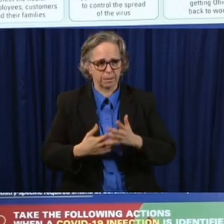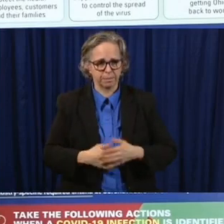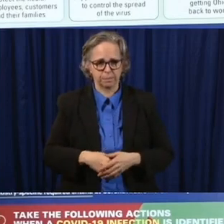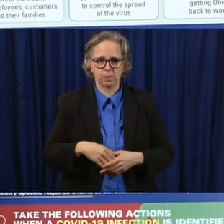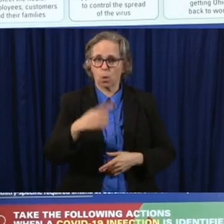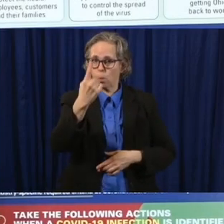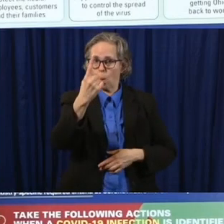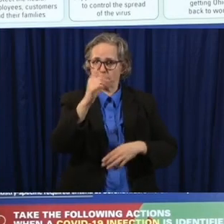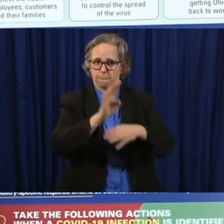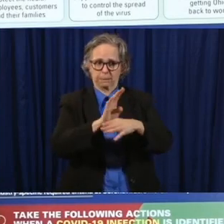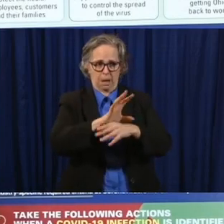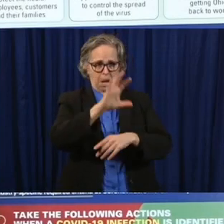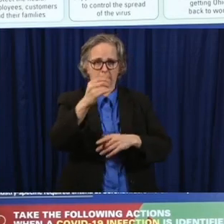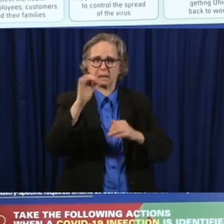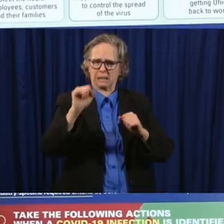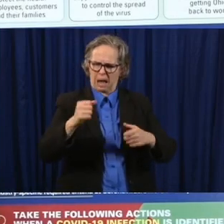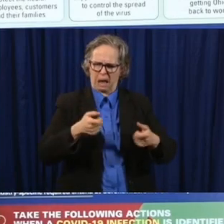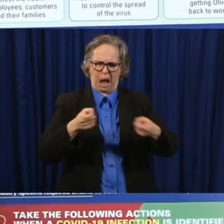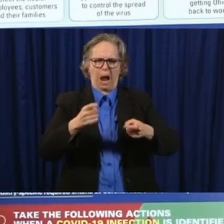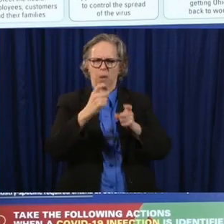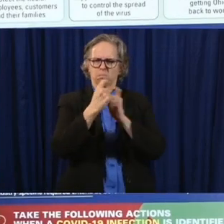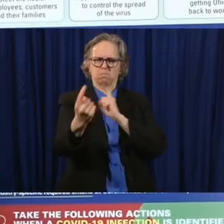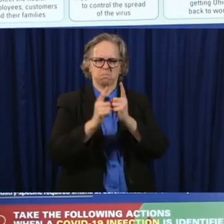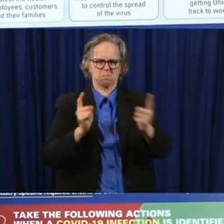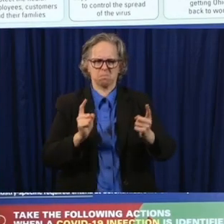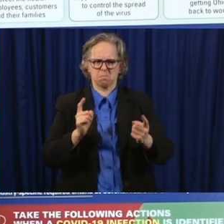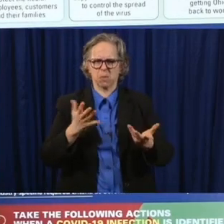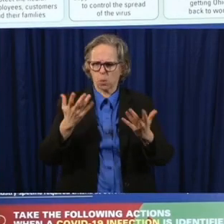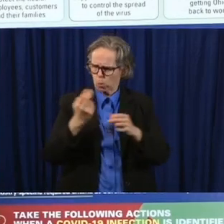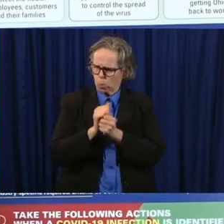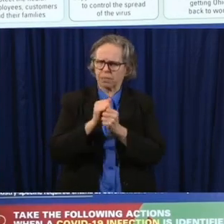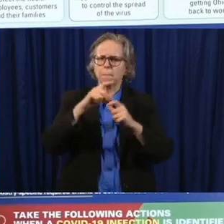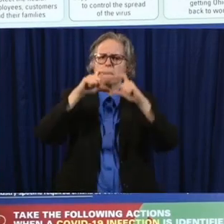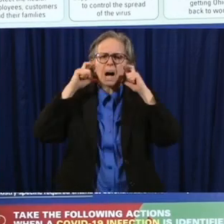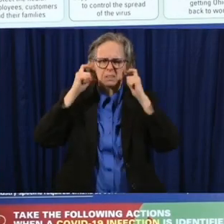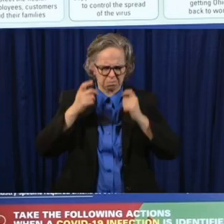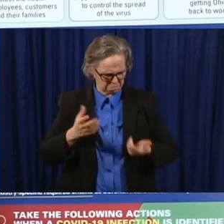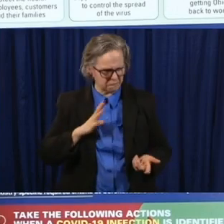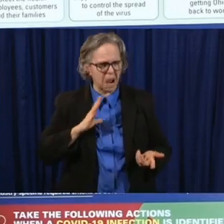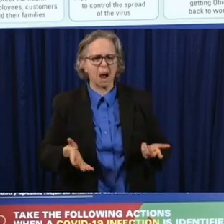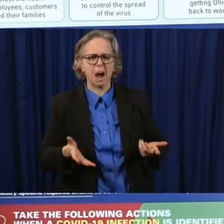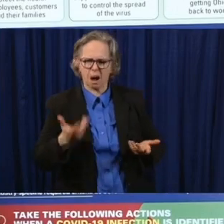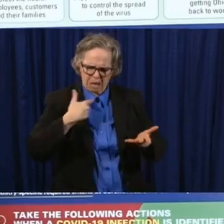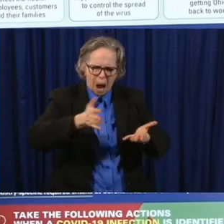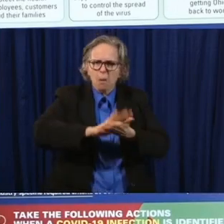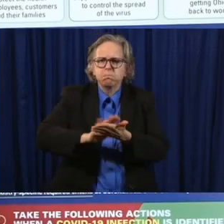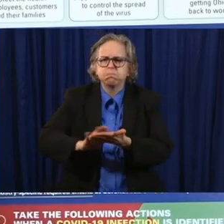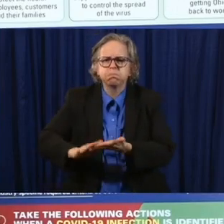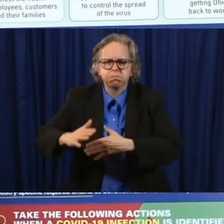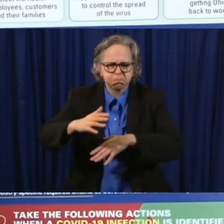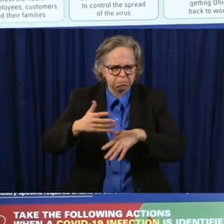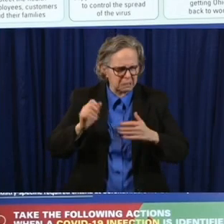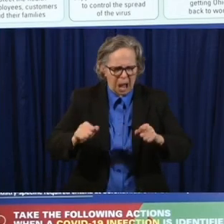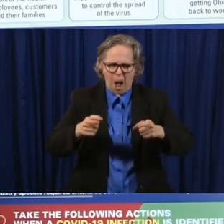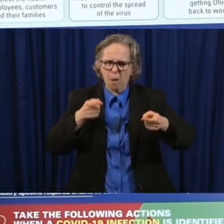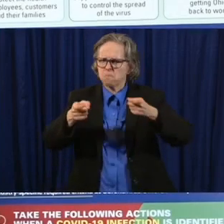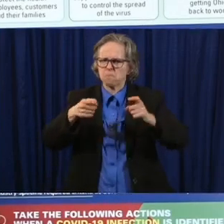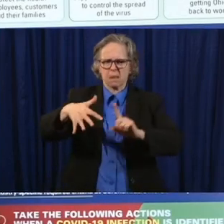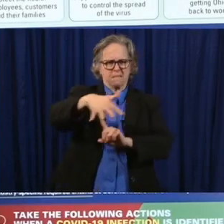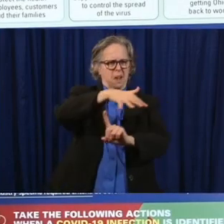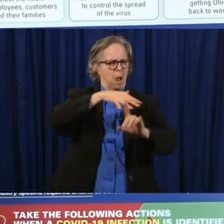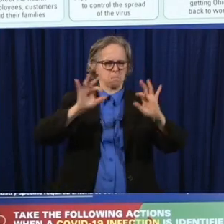the facial covering, you do the sanitation. That's one environment. When you move, obviously,